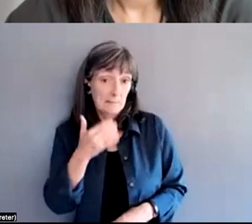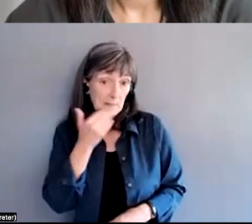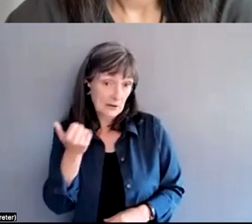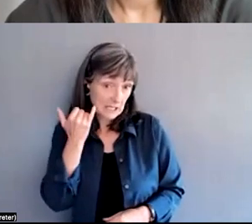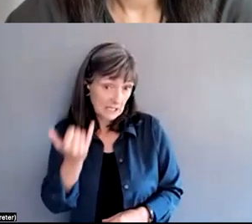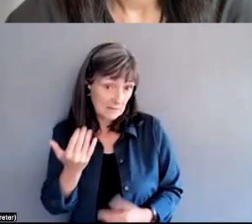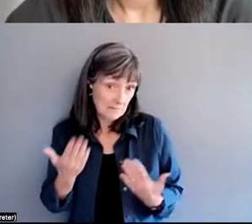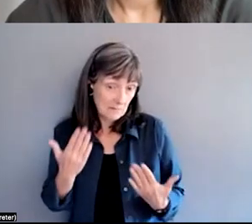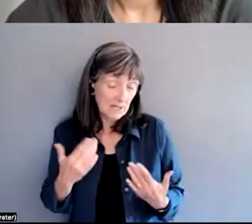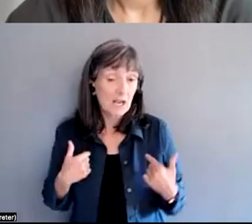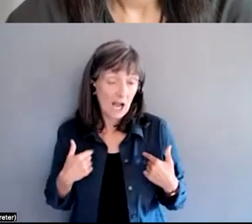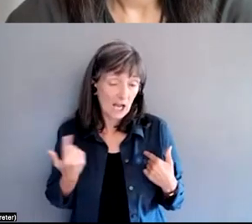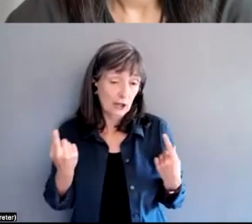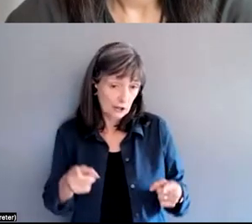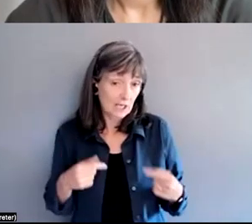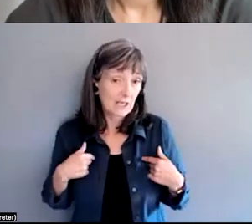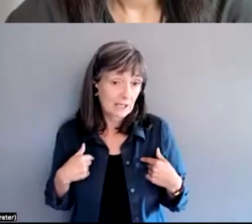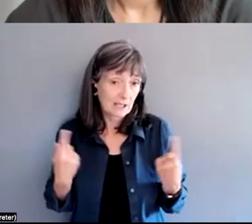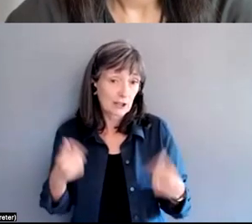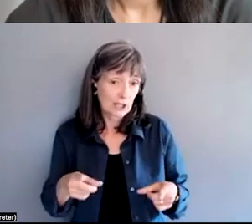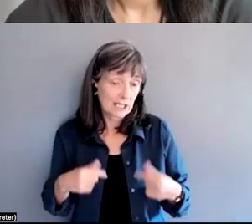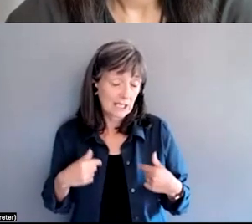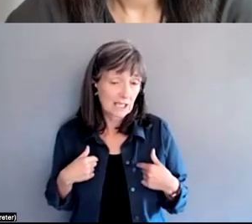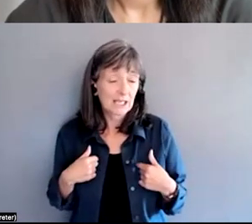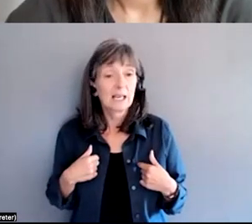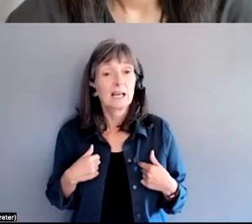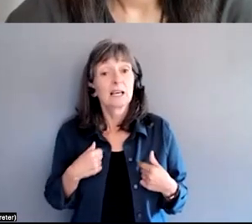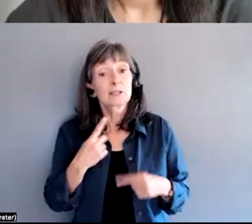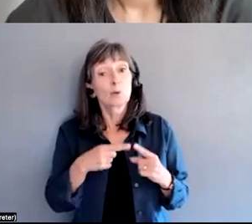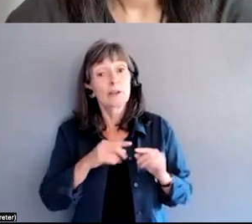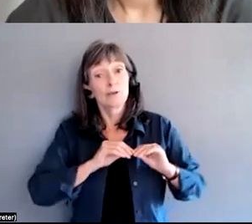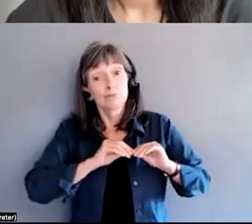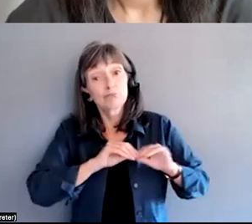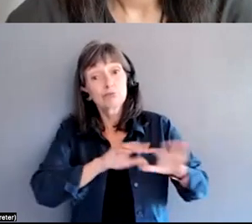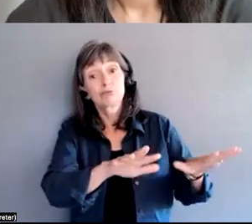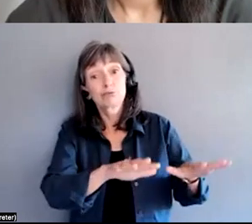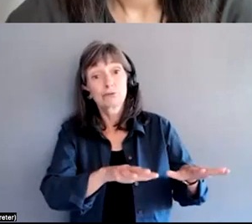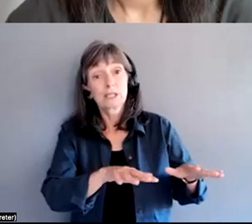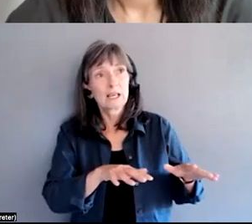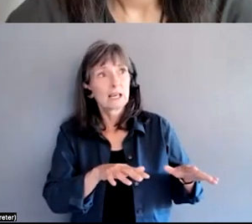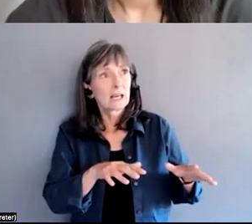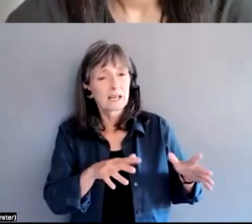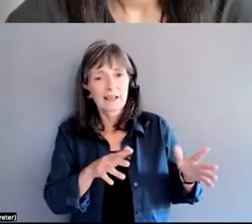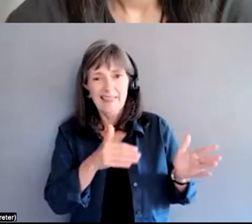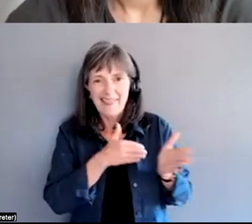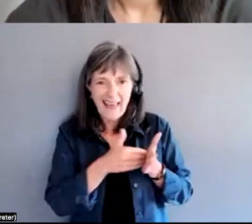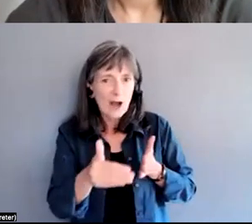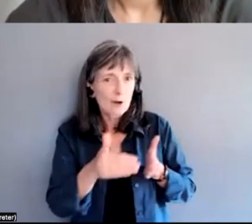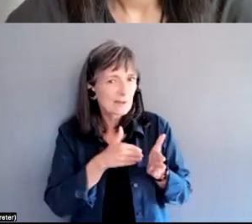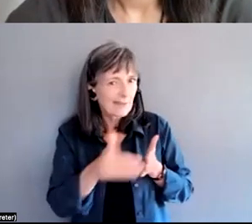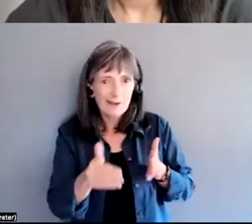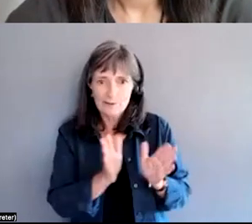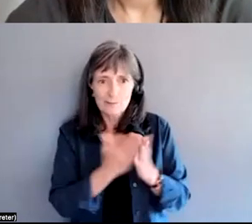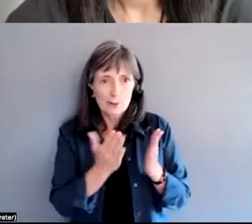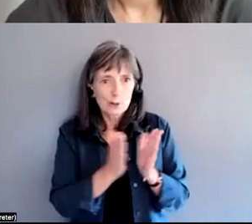that makes a lot of sense, because by the time the book is out there, you know, there's just hundreds of thousands of books getting published all